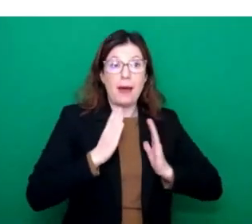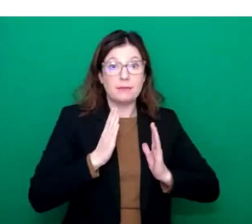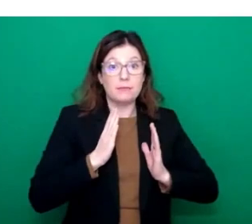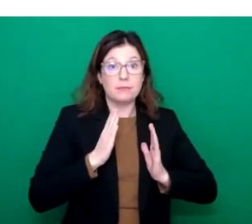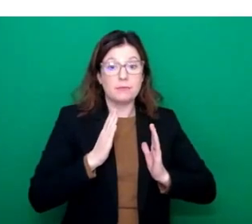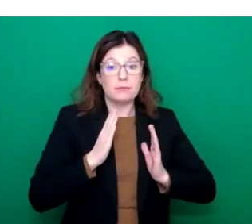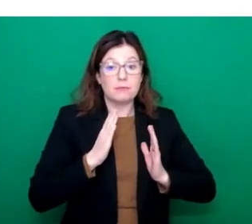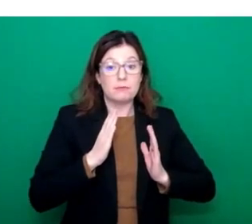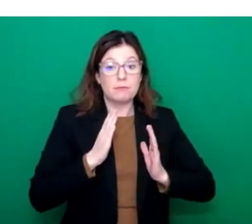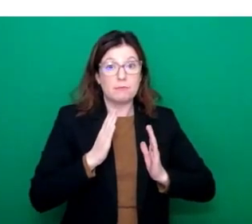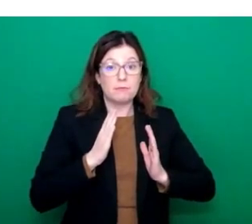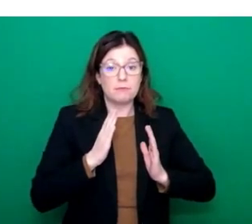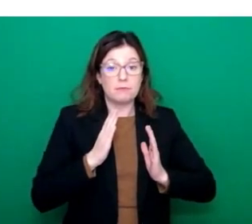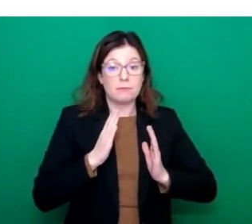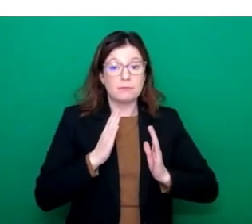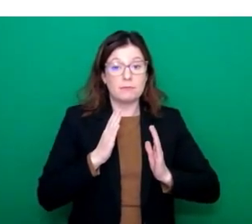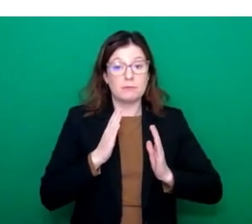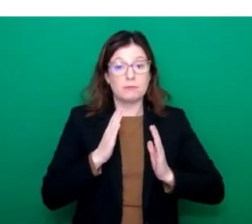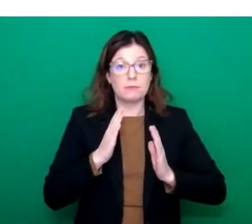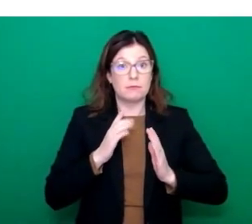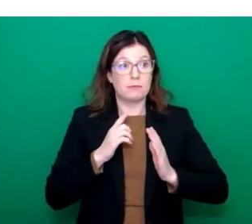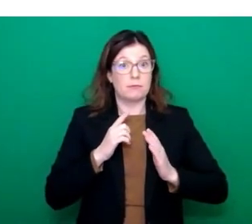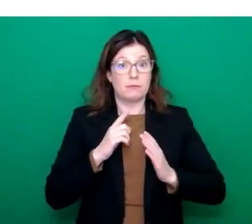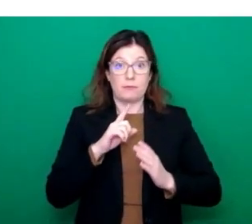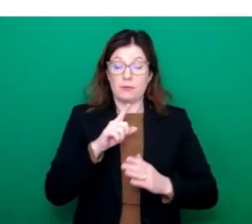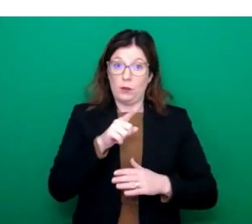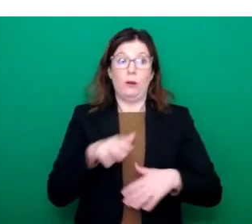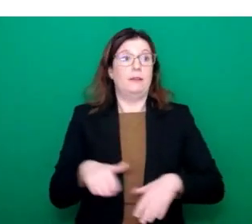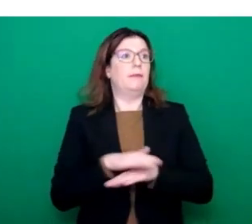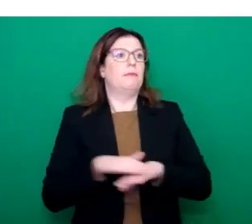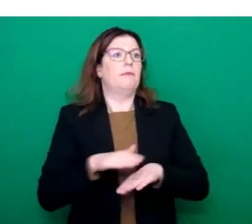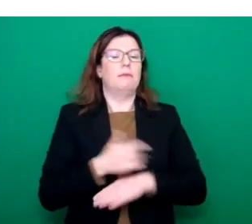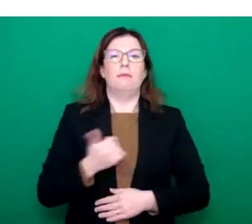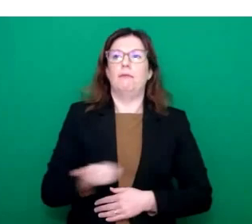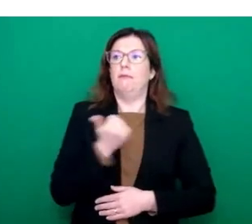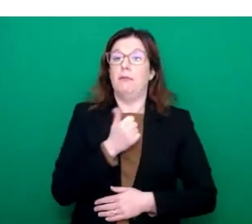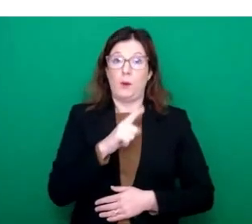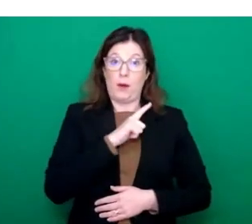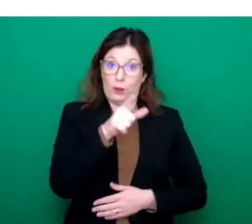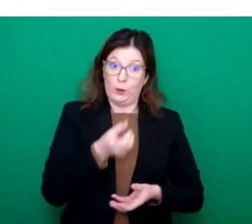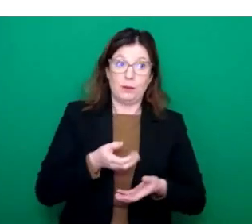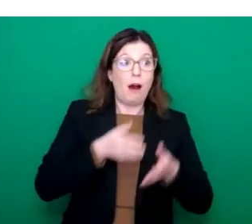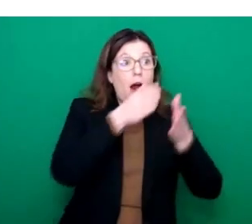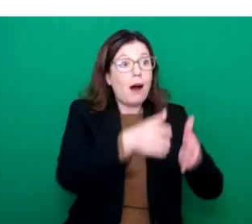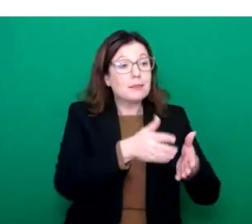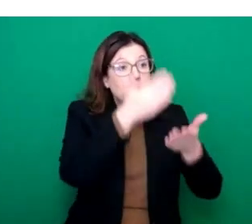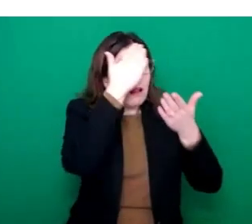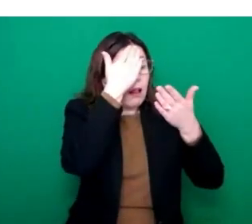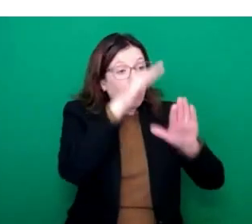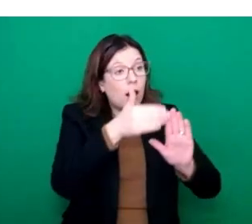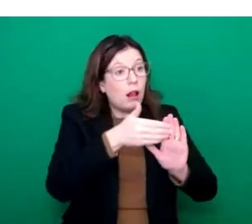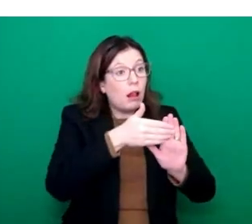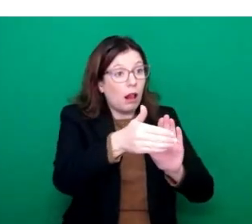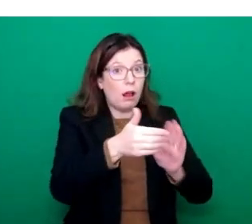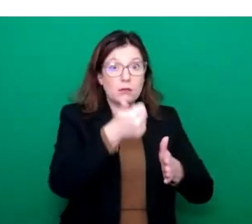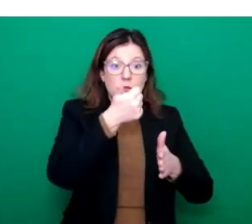in trying to conceal something which, if it manifests whilst you're in hospital, can be a cause of